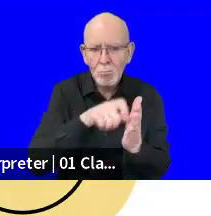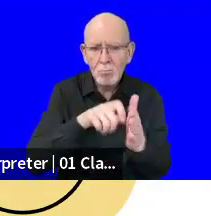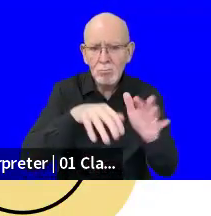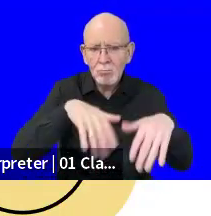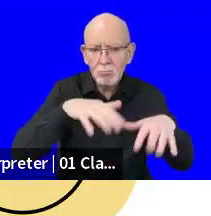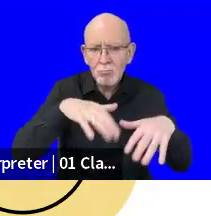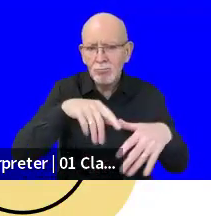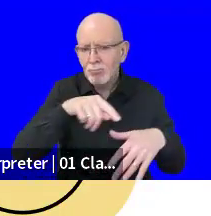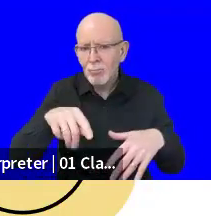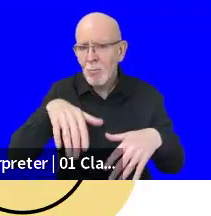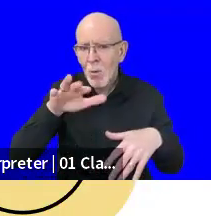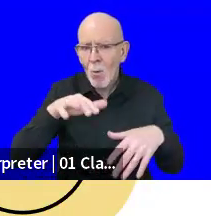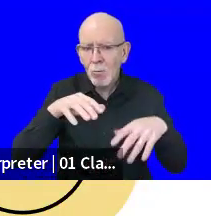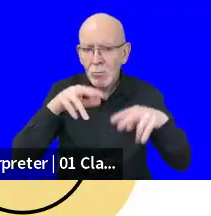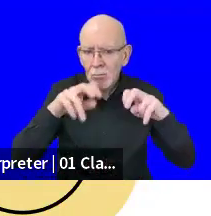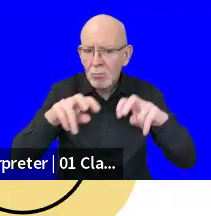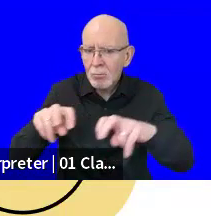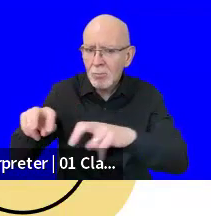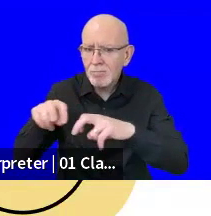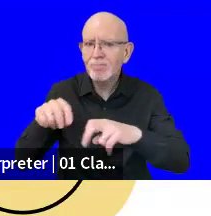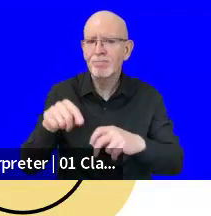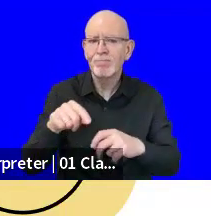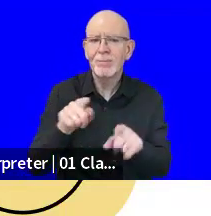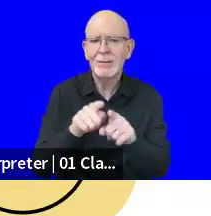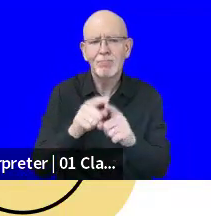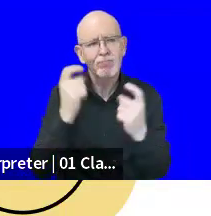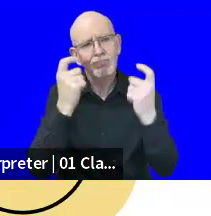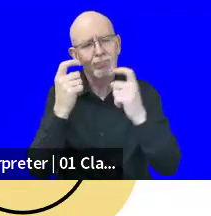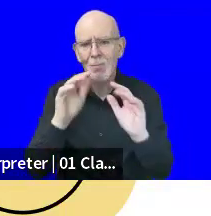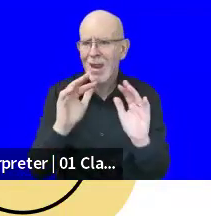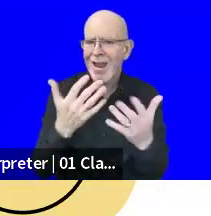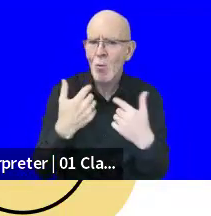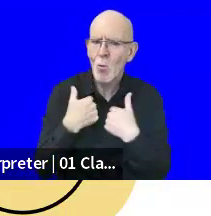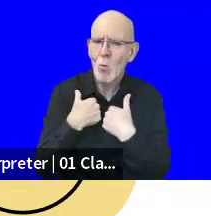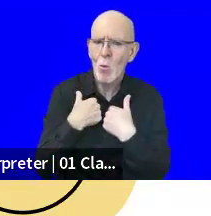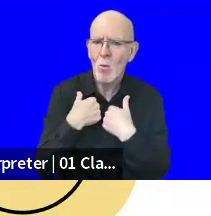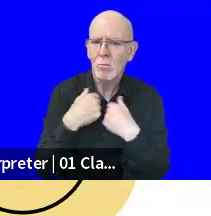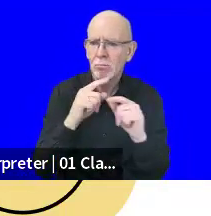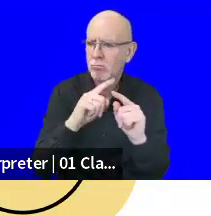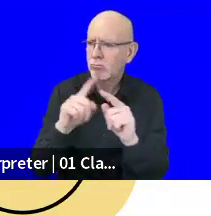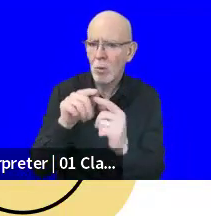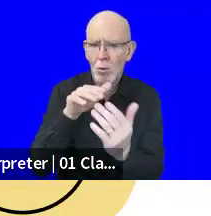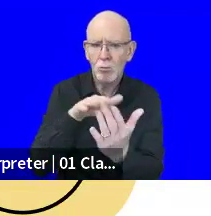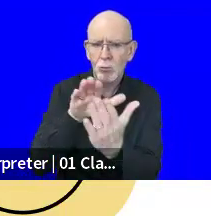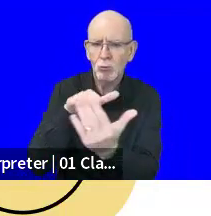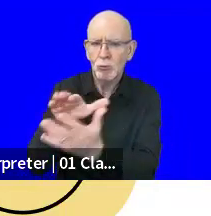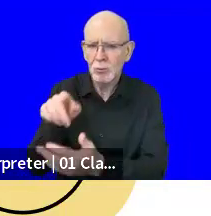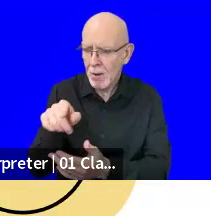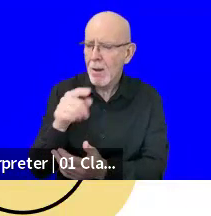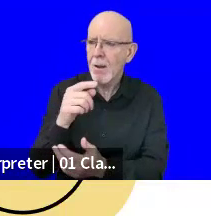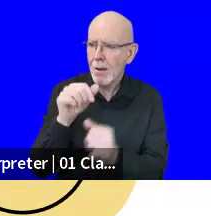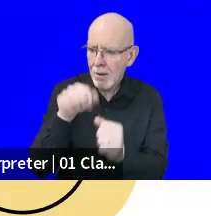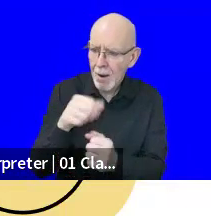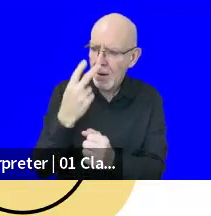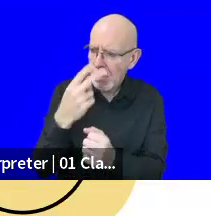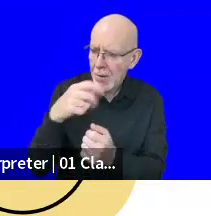approach to measure disability costs to inform the design of social protection system for supporting inclusion